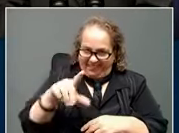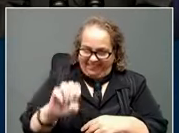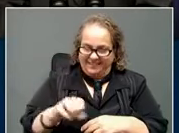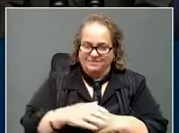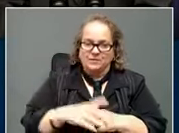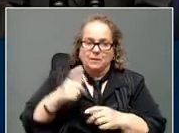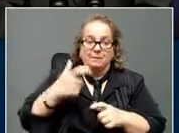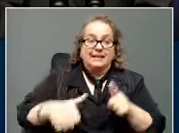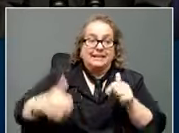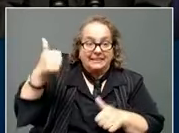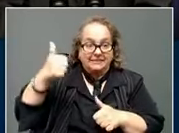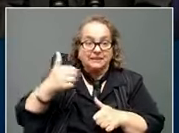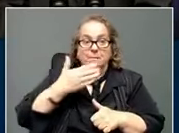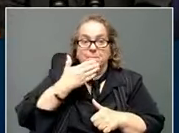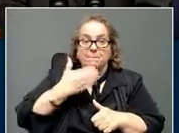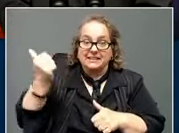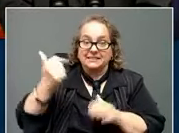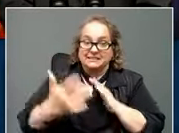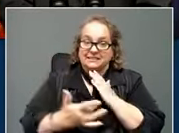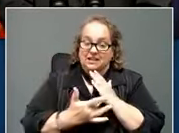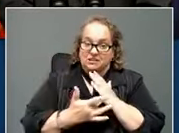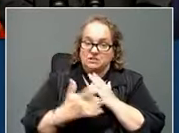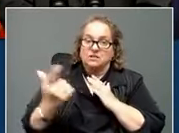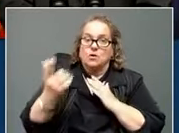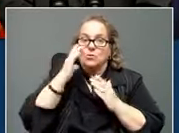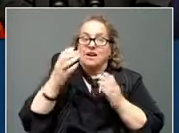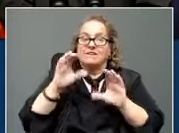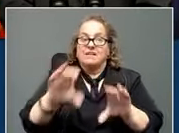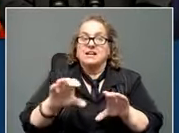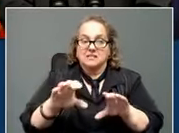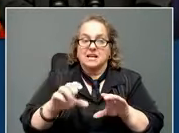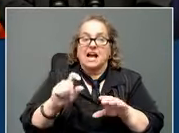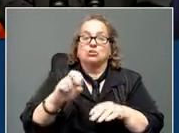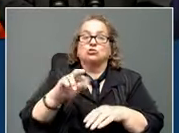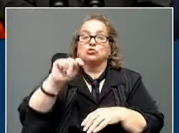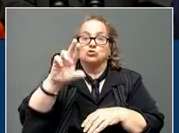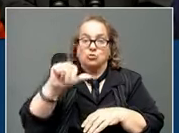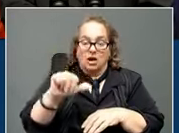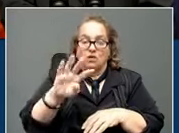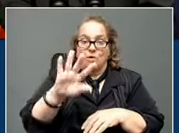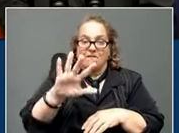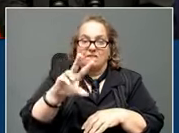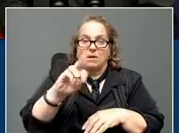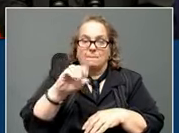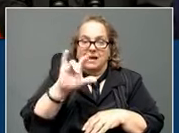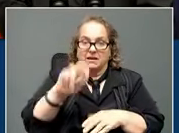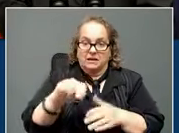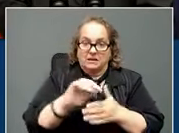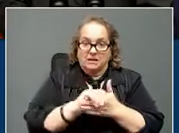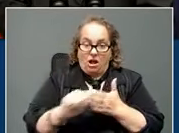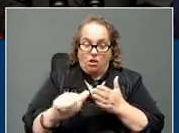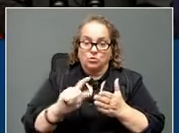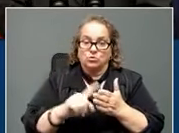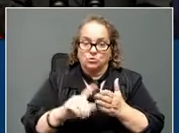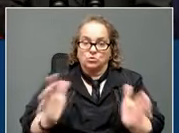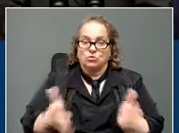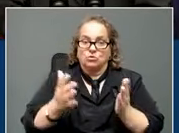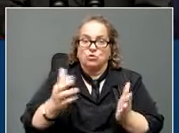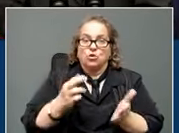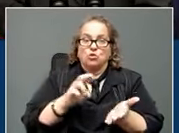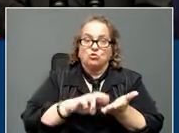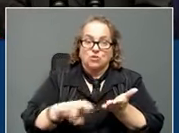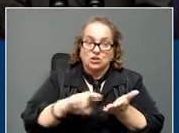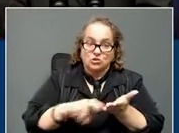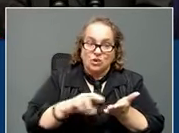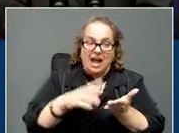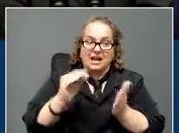companies, announced that it's investing an extra $45 million to boost research and development at the Corning Inc.'s Glass Manufacturing